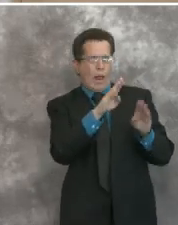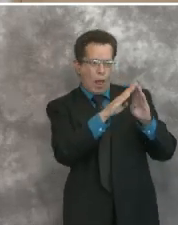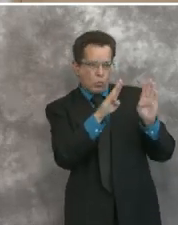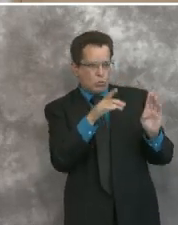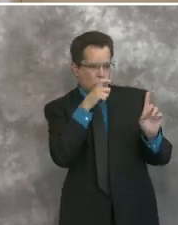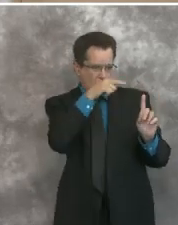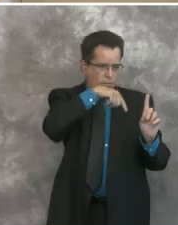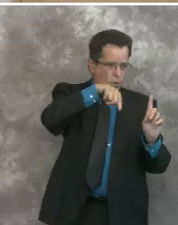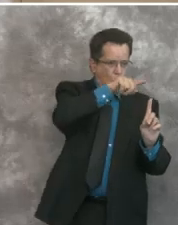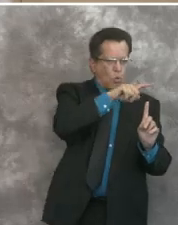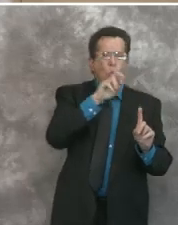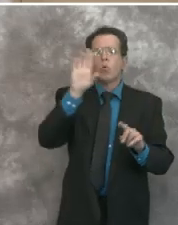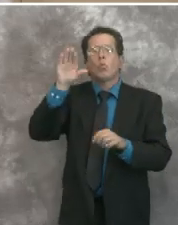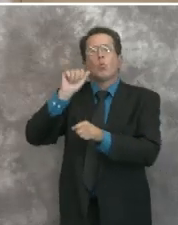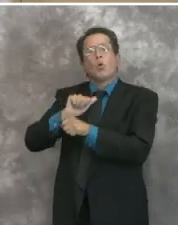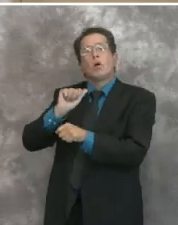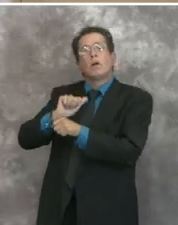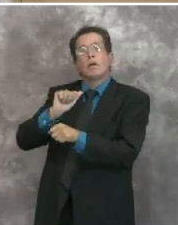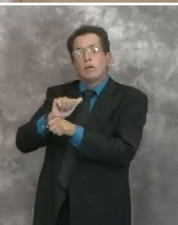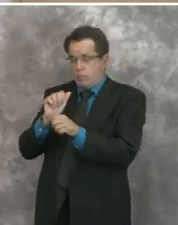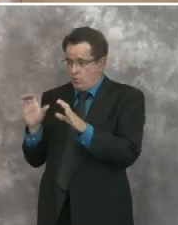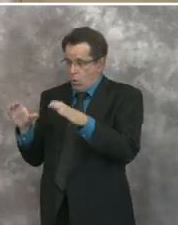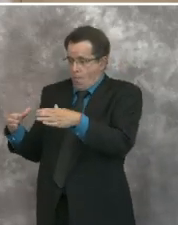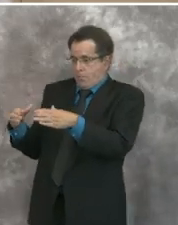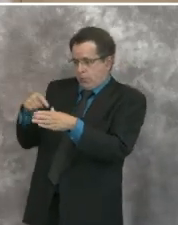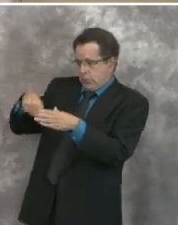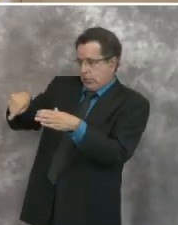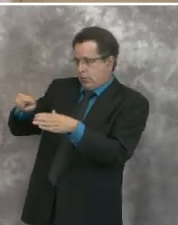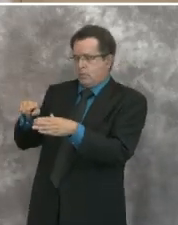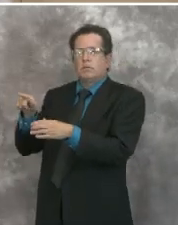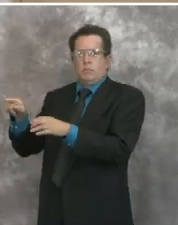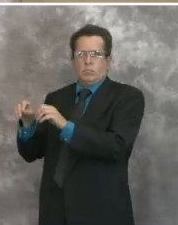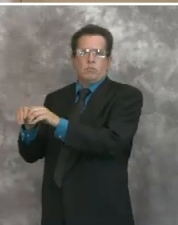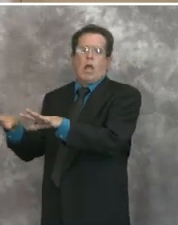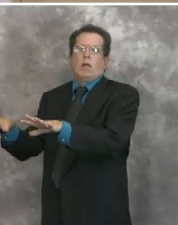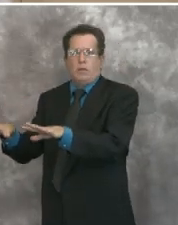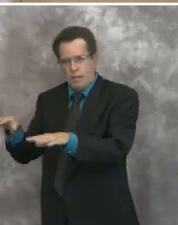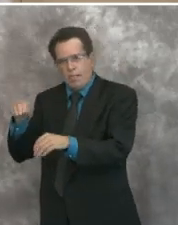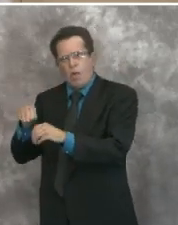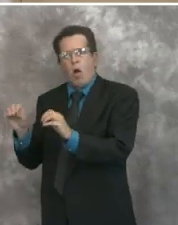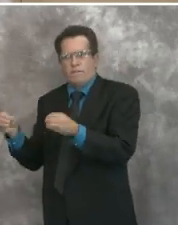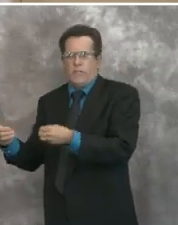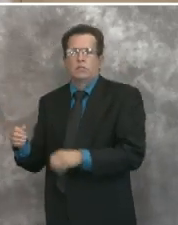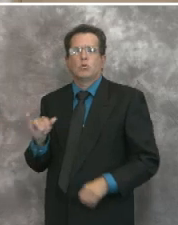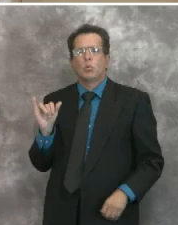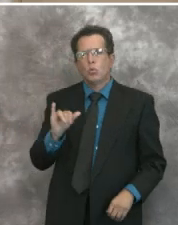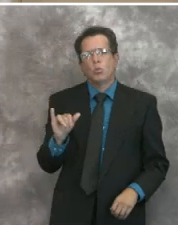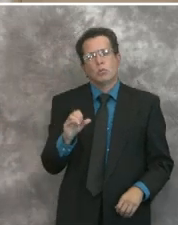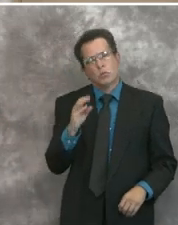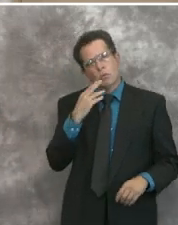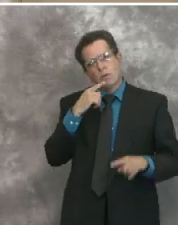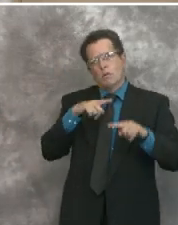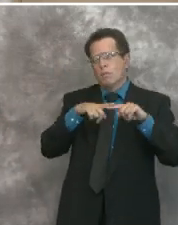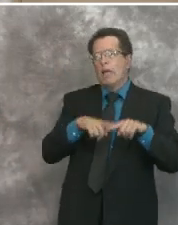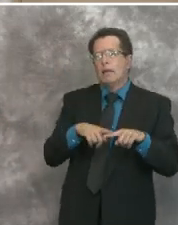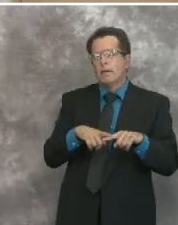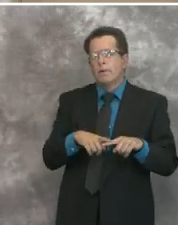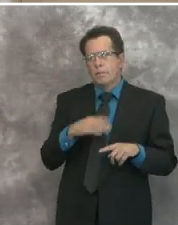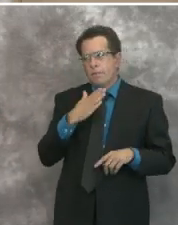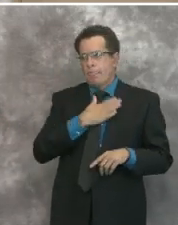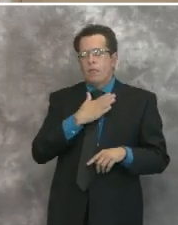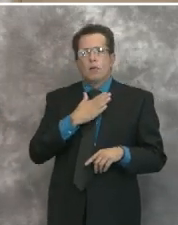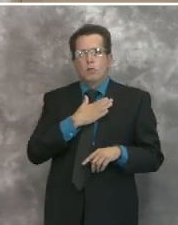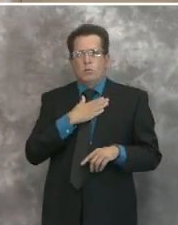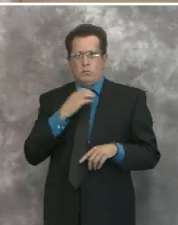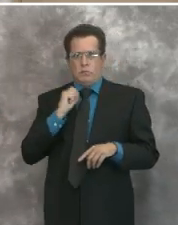cubicle with someone, as opposed to them having contacts that are in the office setting. So when our